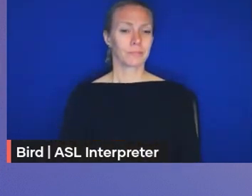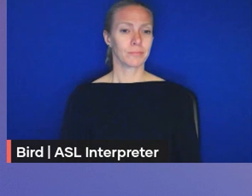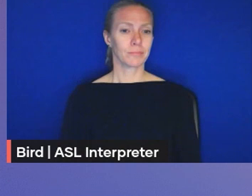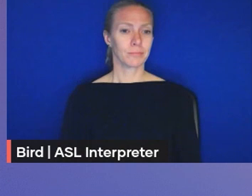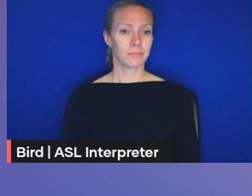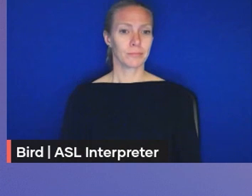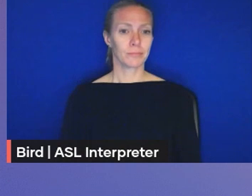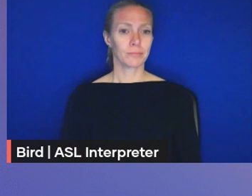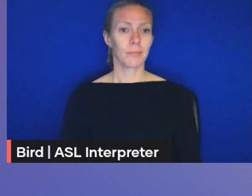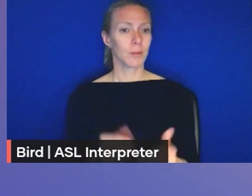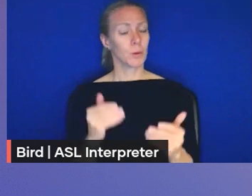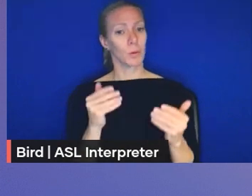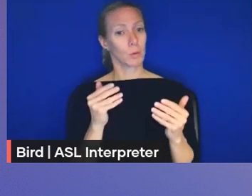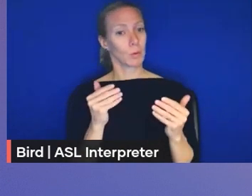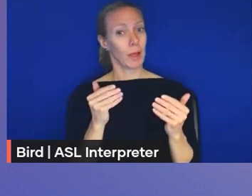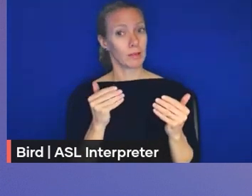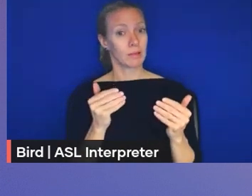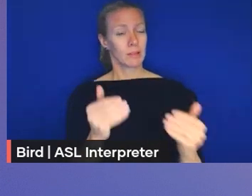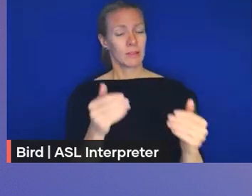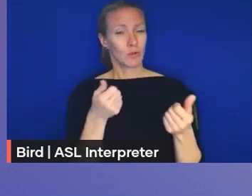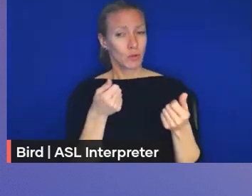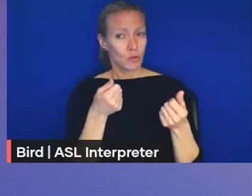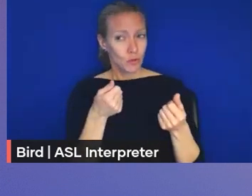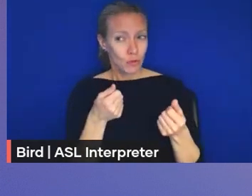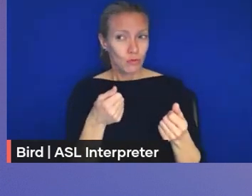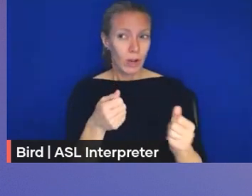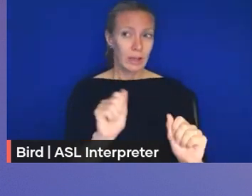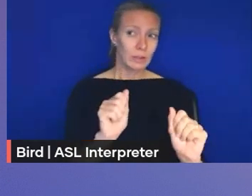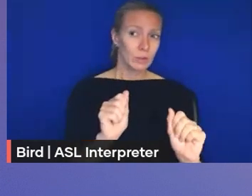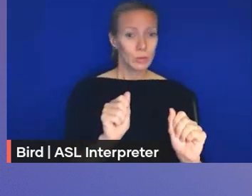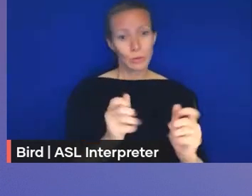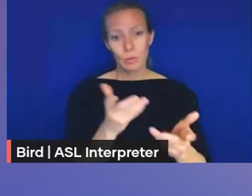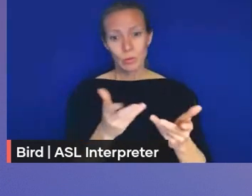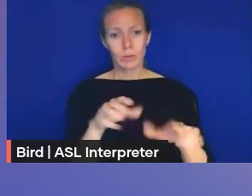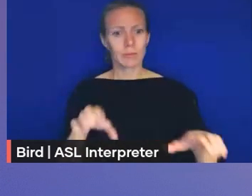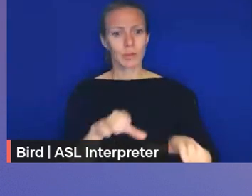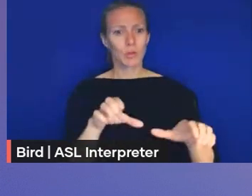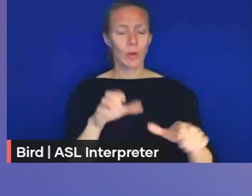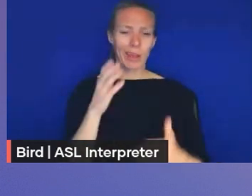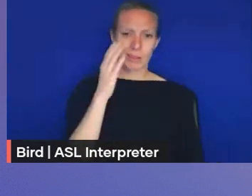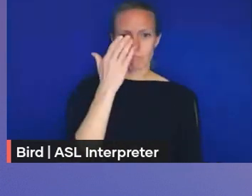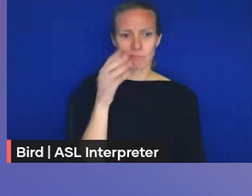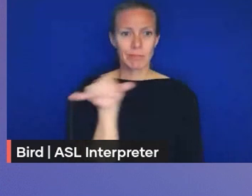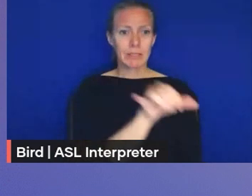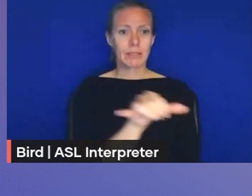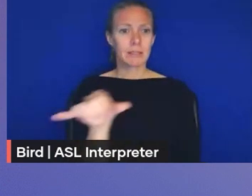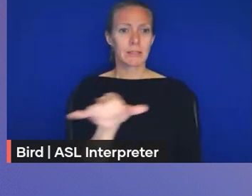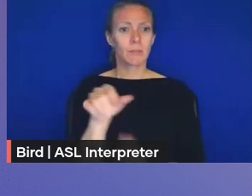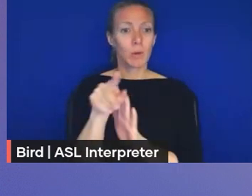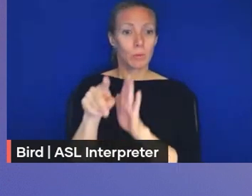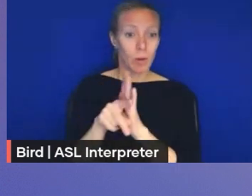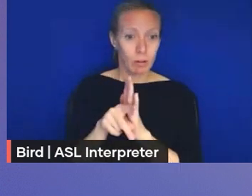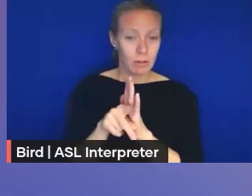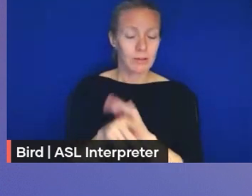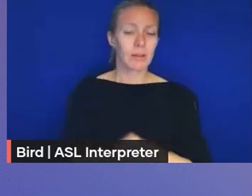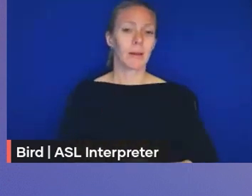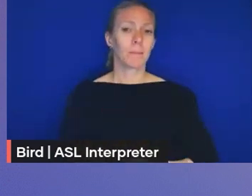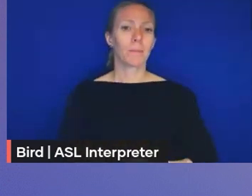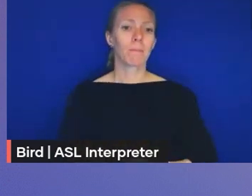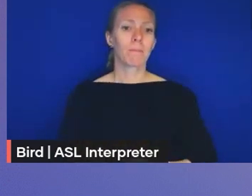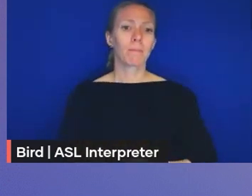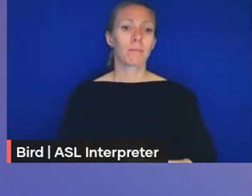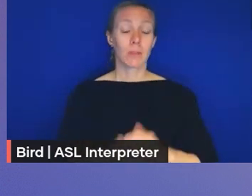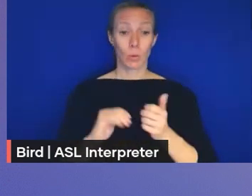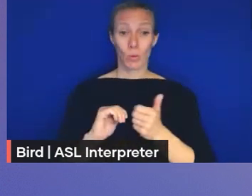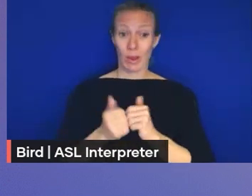So let's actually try to do a very similar policy. And so how policies are